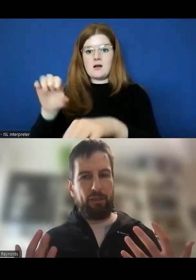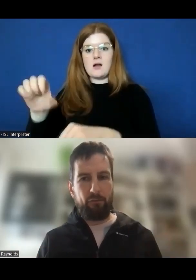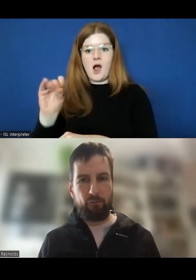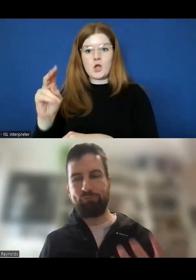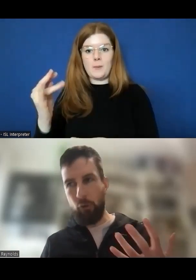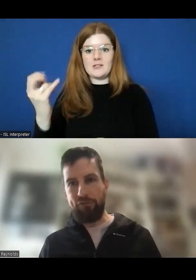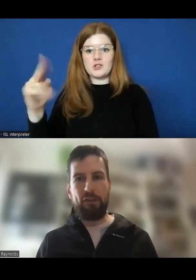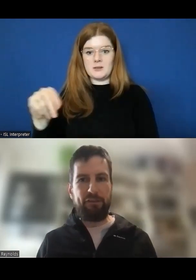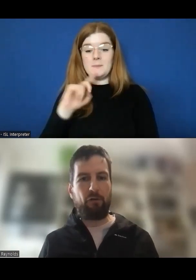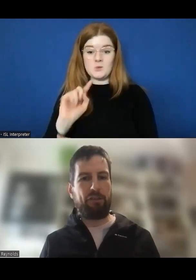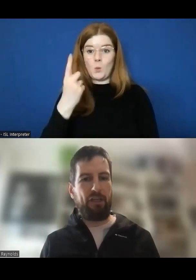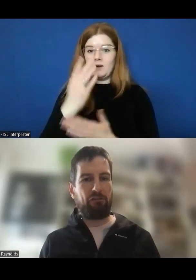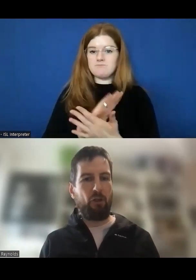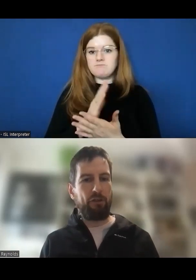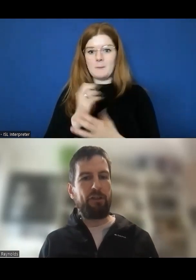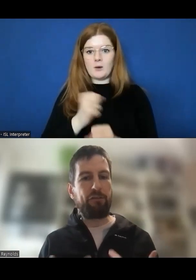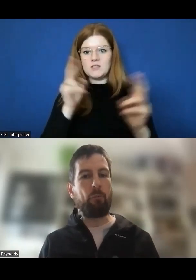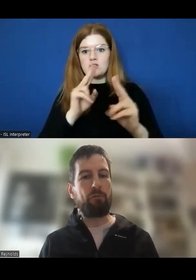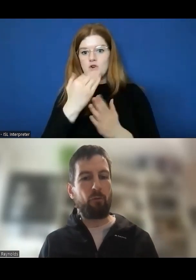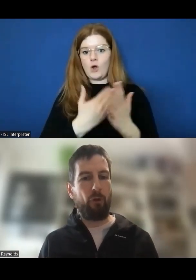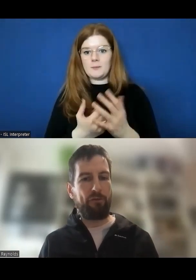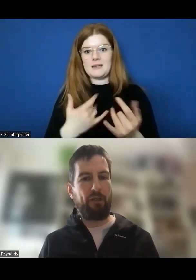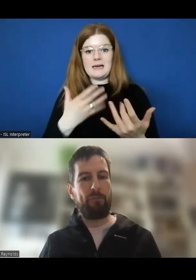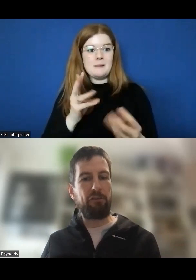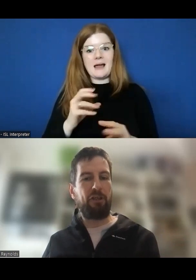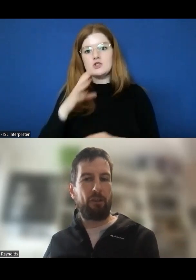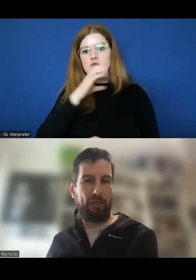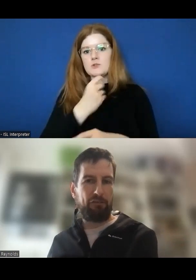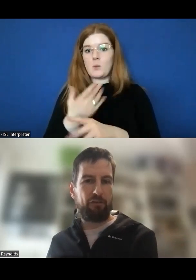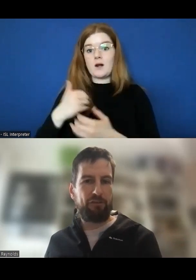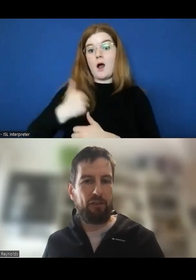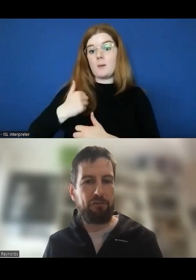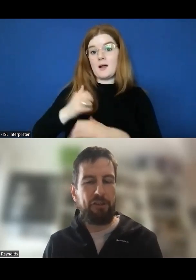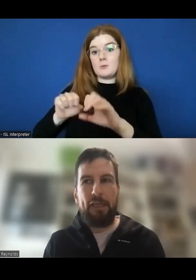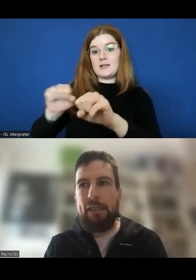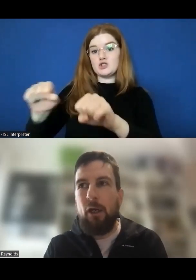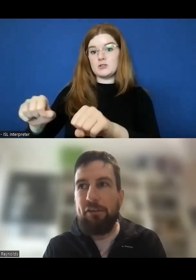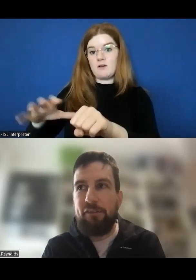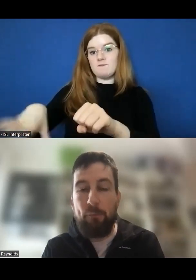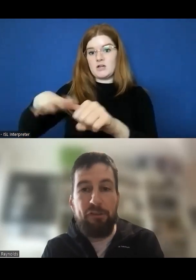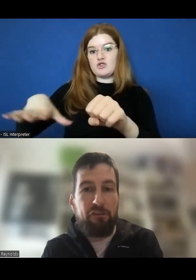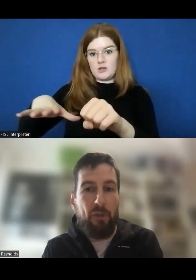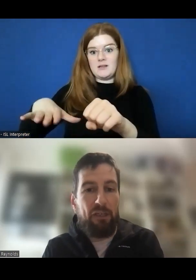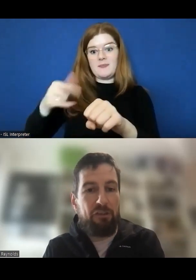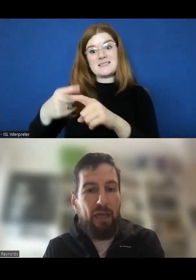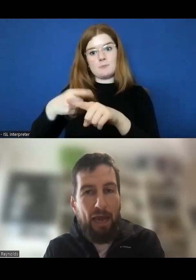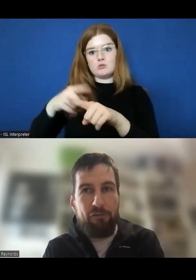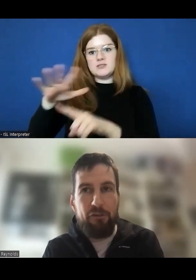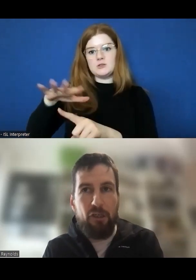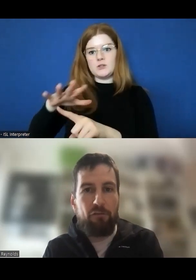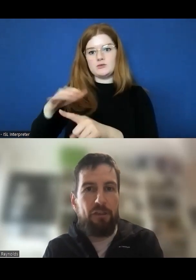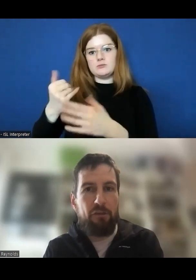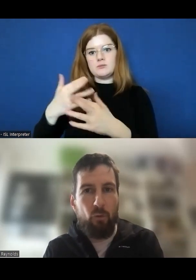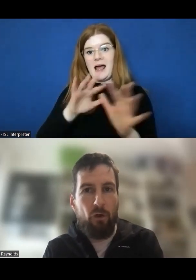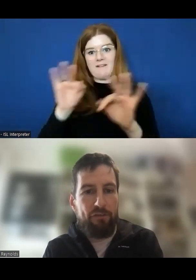the uncertainties over international law. The assumption was always that a military occupation of a territory is a temporary situation after